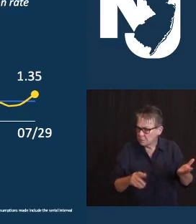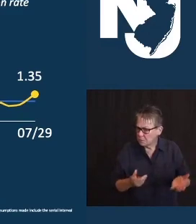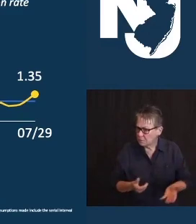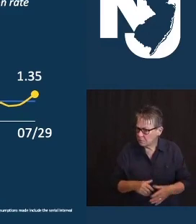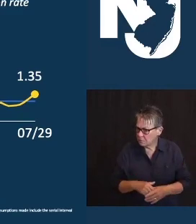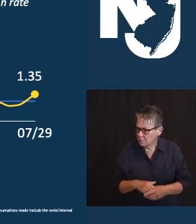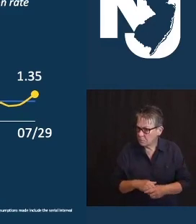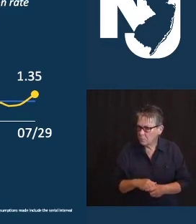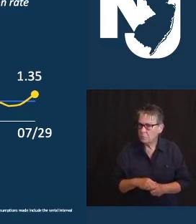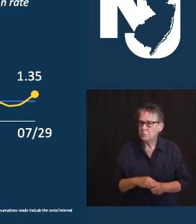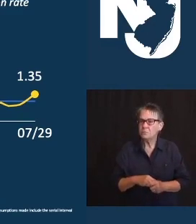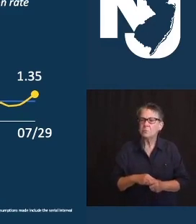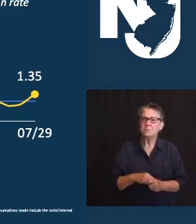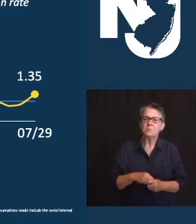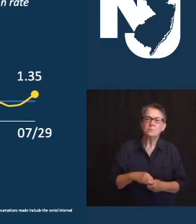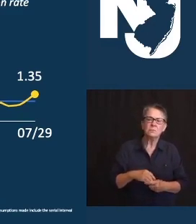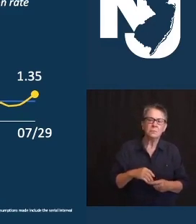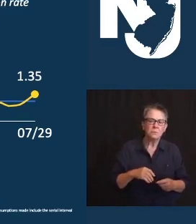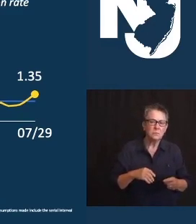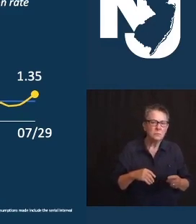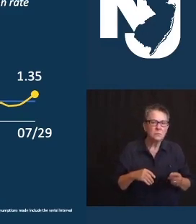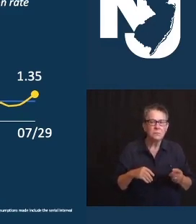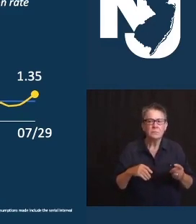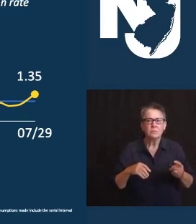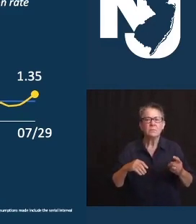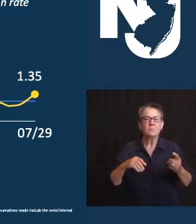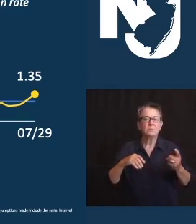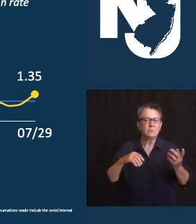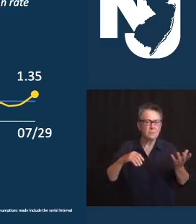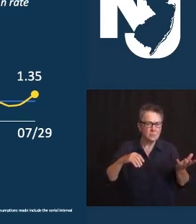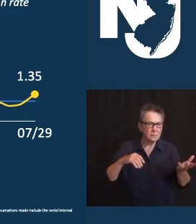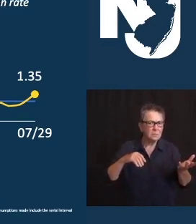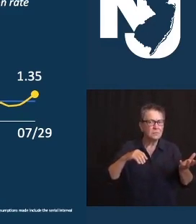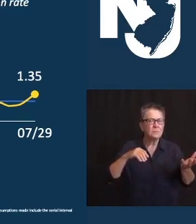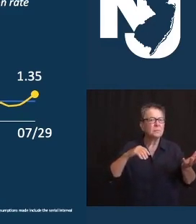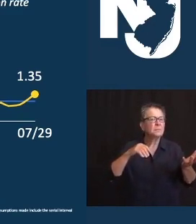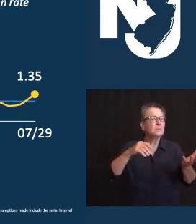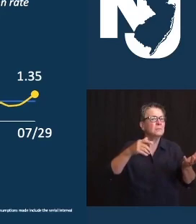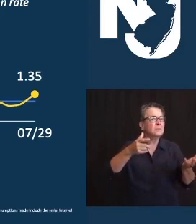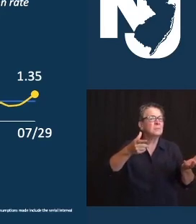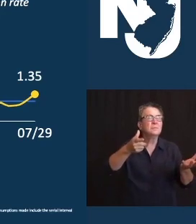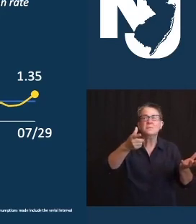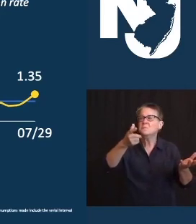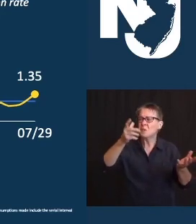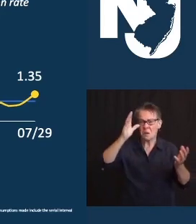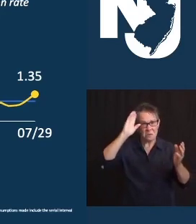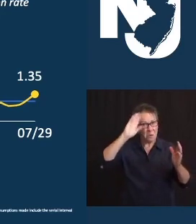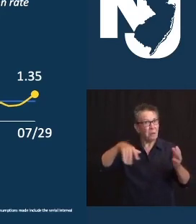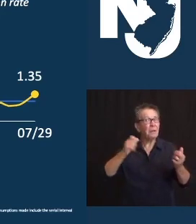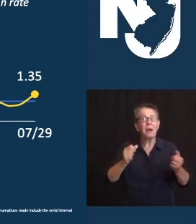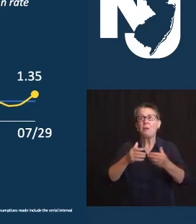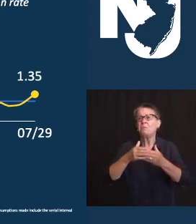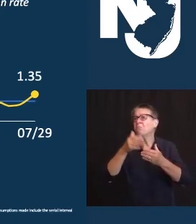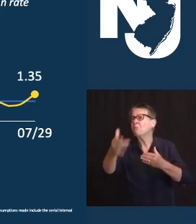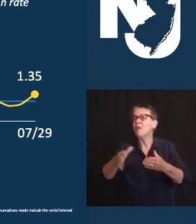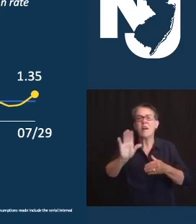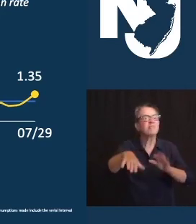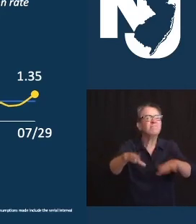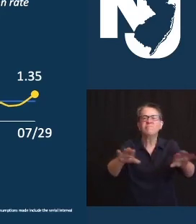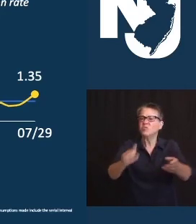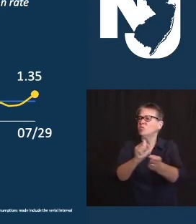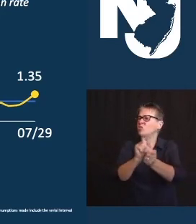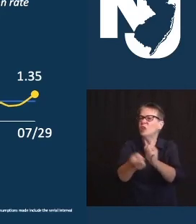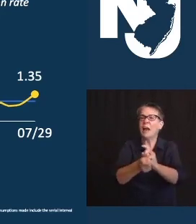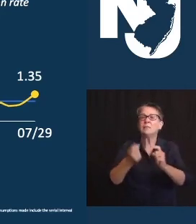any specific action today, but consider this as being put on notice. We will not tolerate these